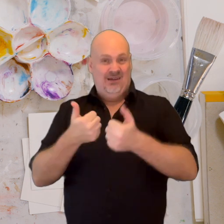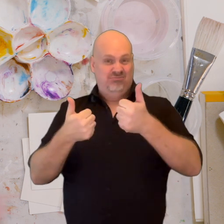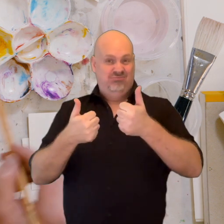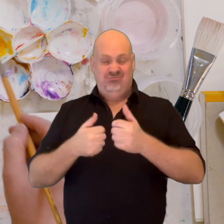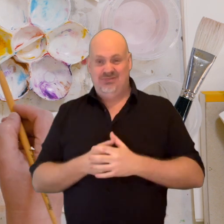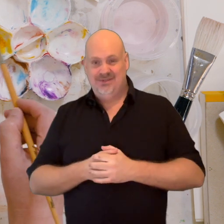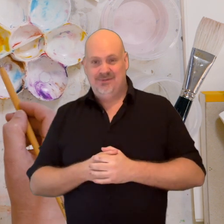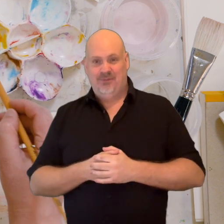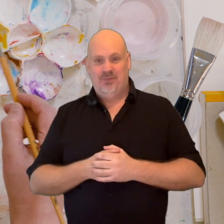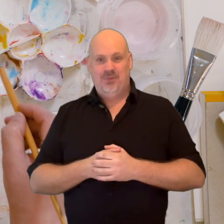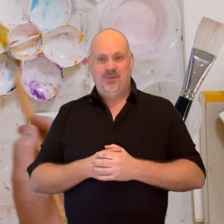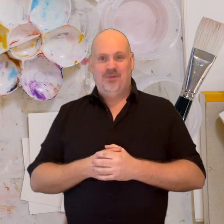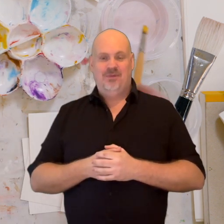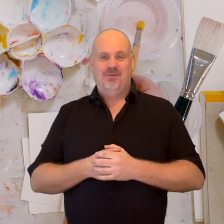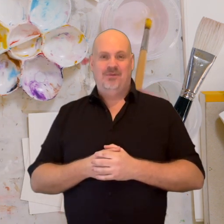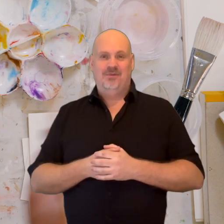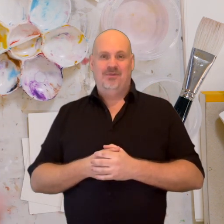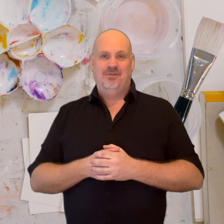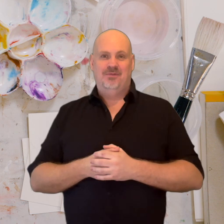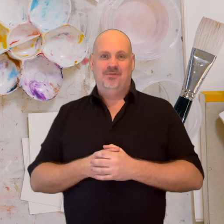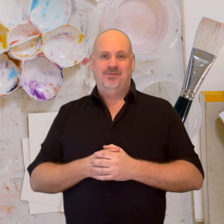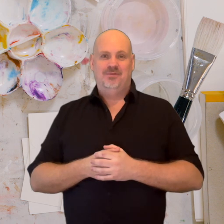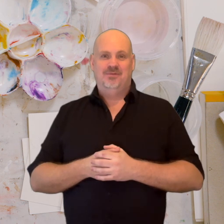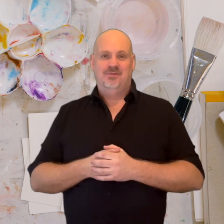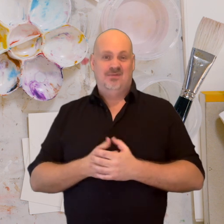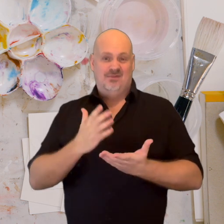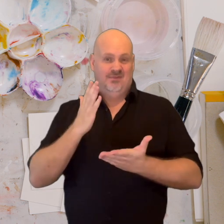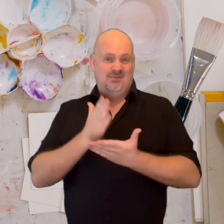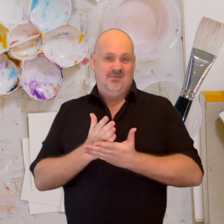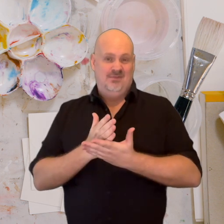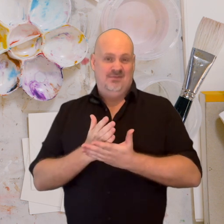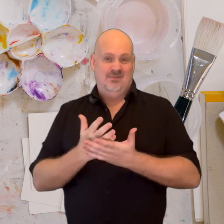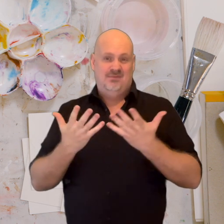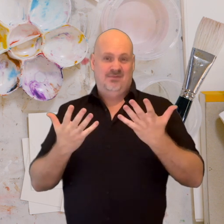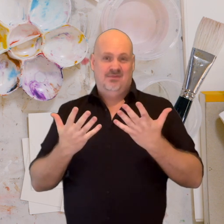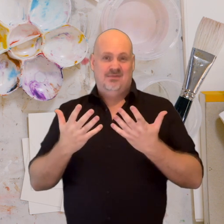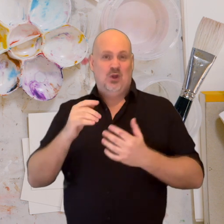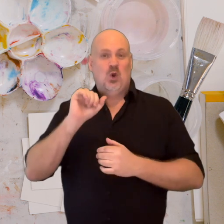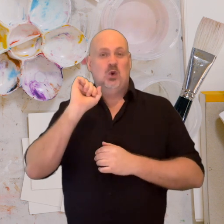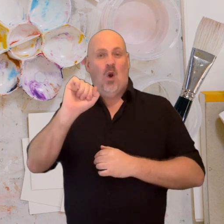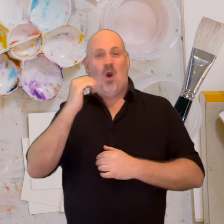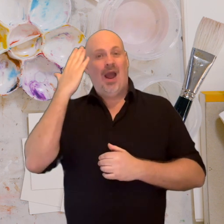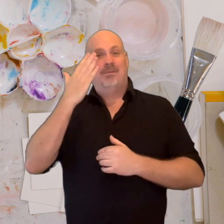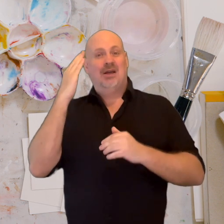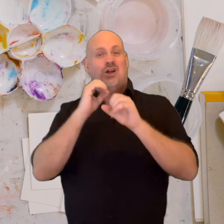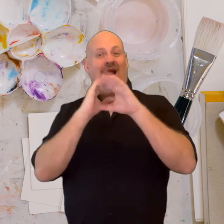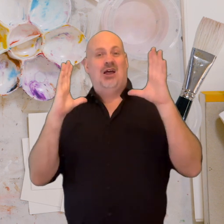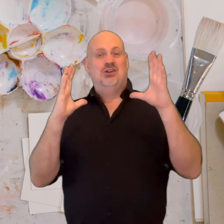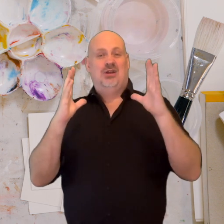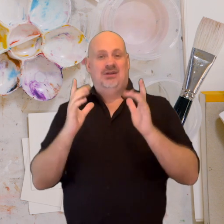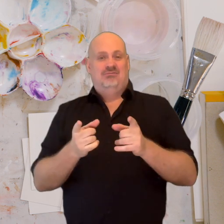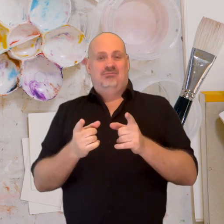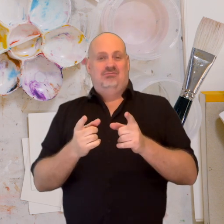flowers. You know, truly, it's down to your imagination